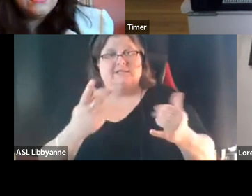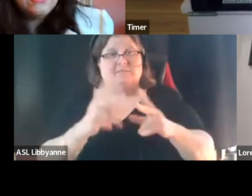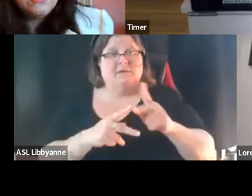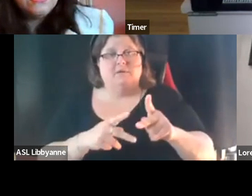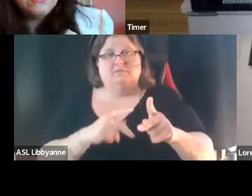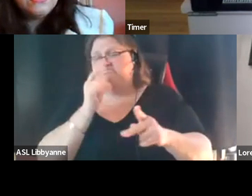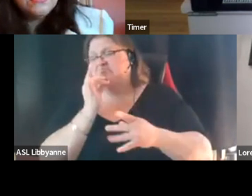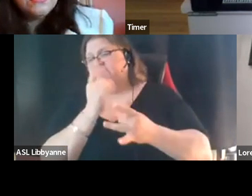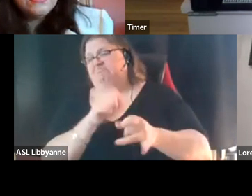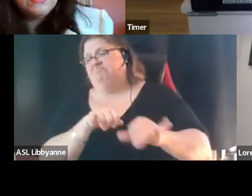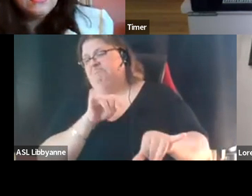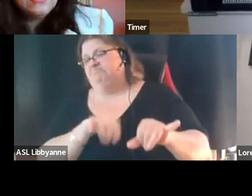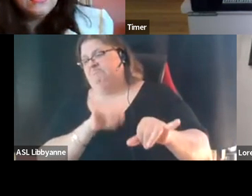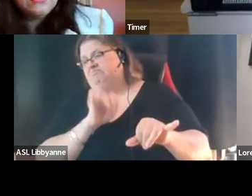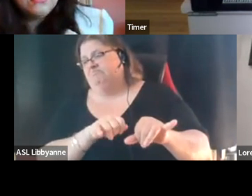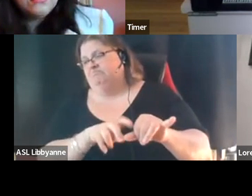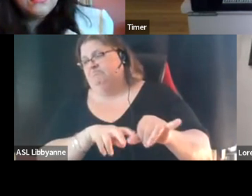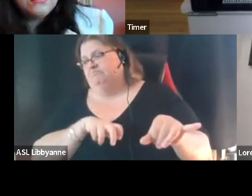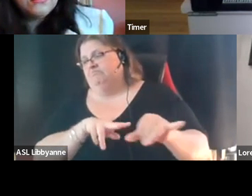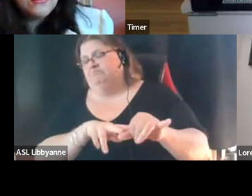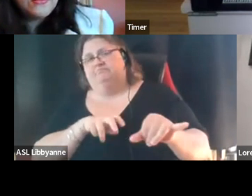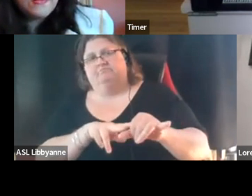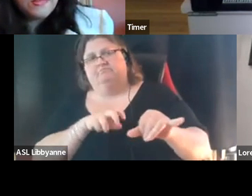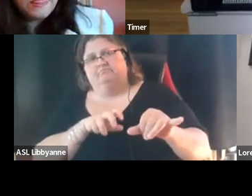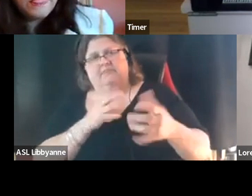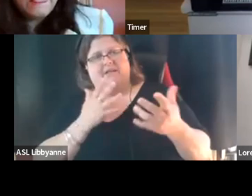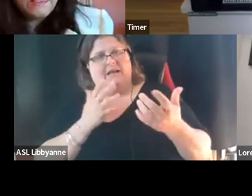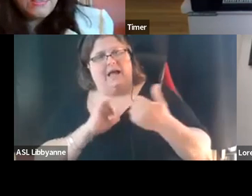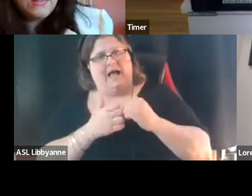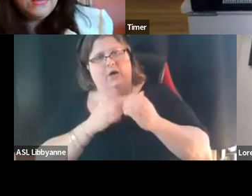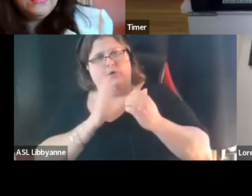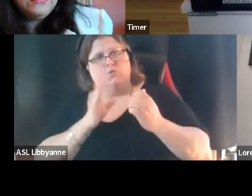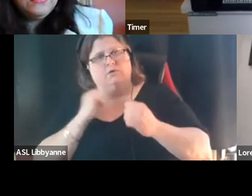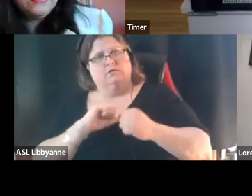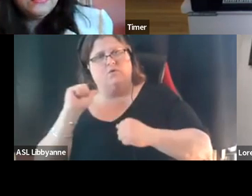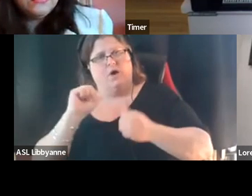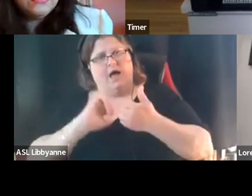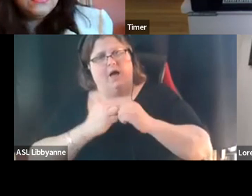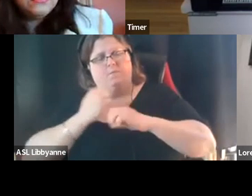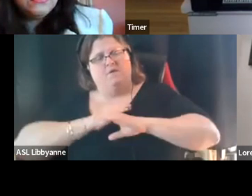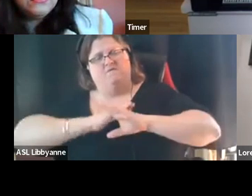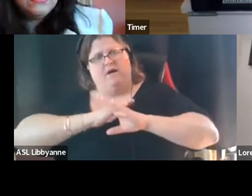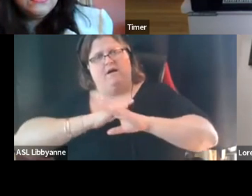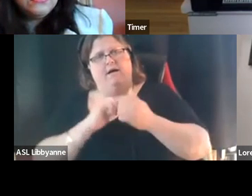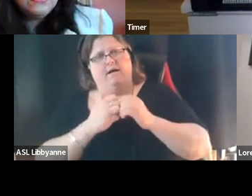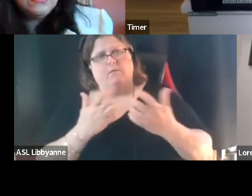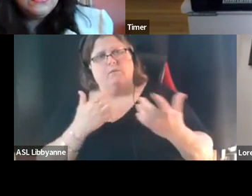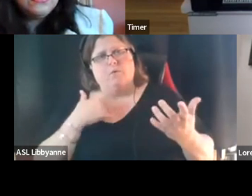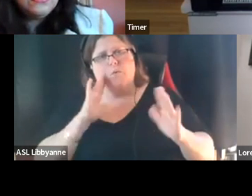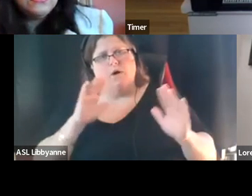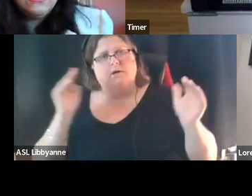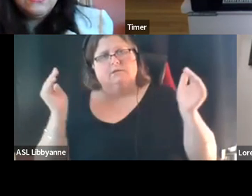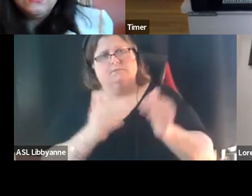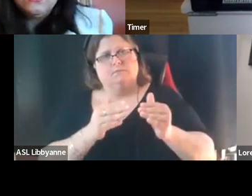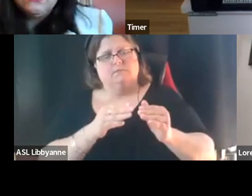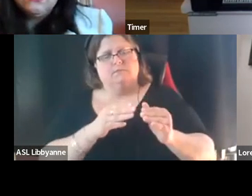you use to engage high school students in learning in their school community, with particular attention to